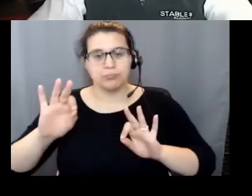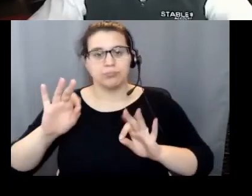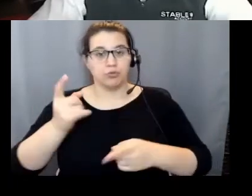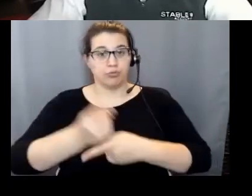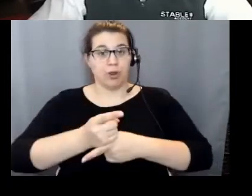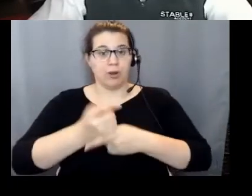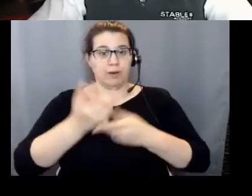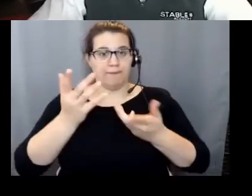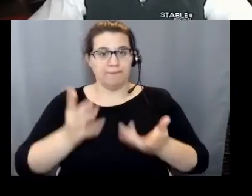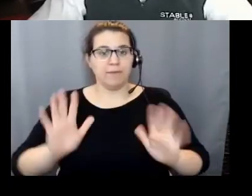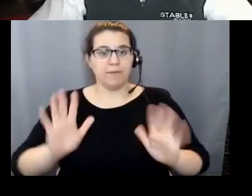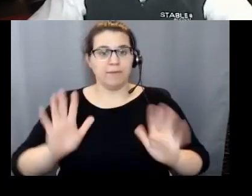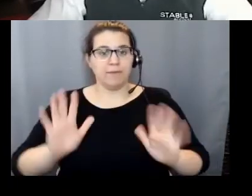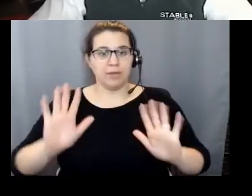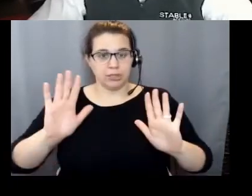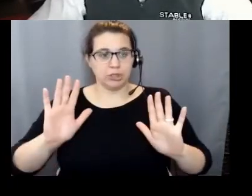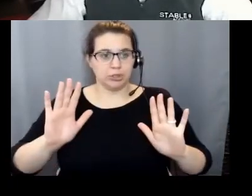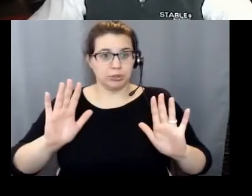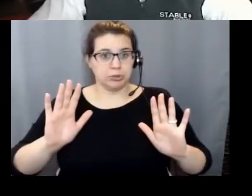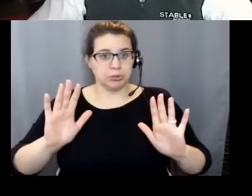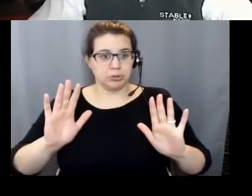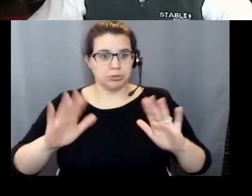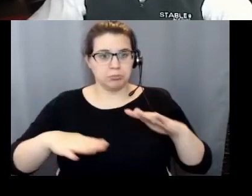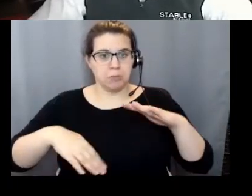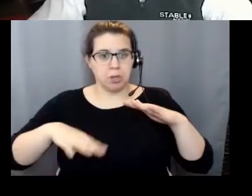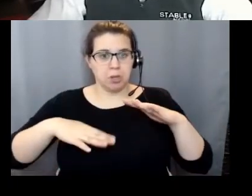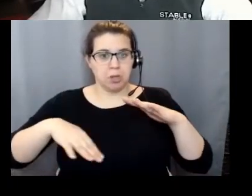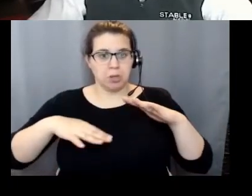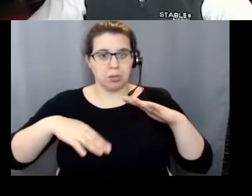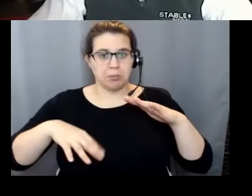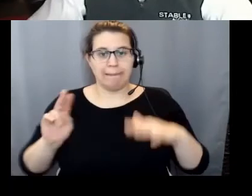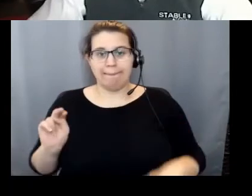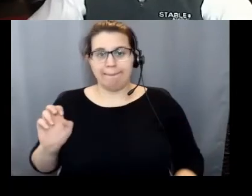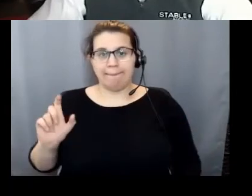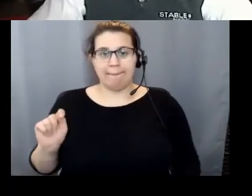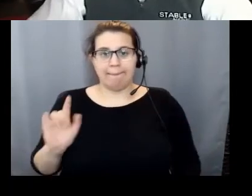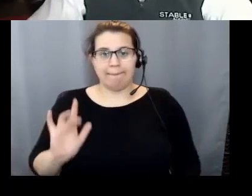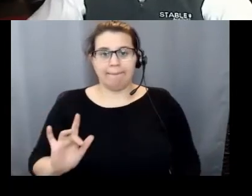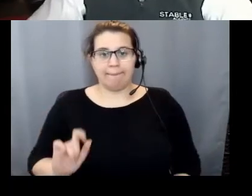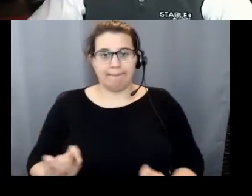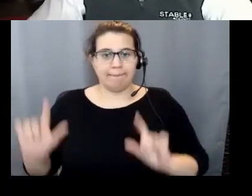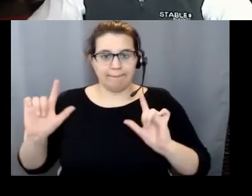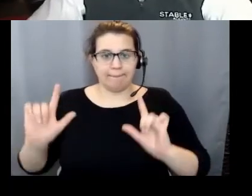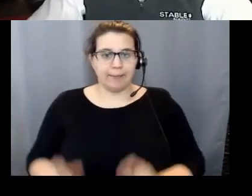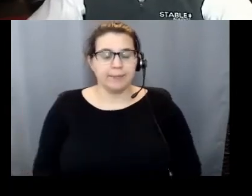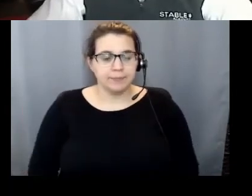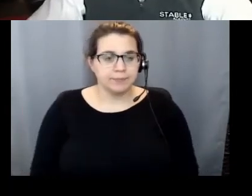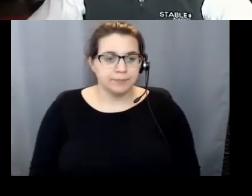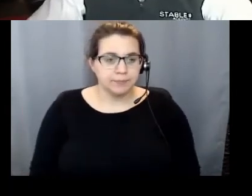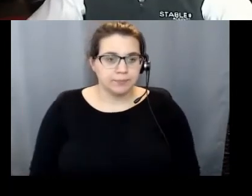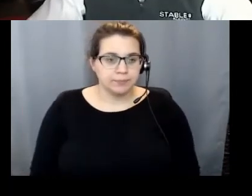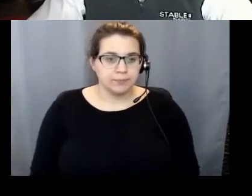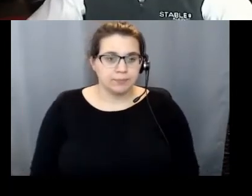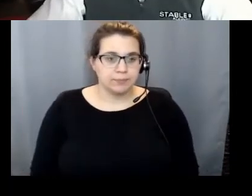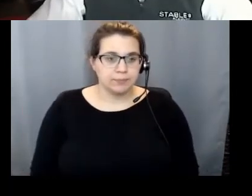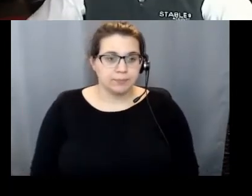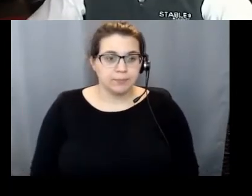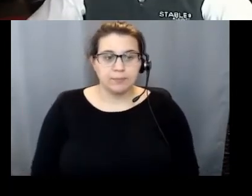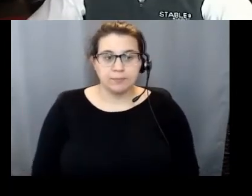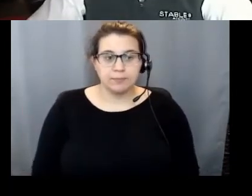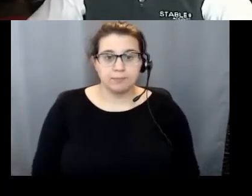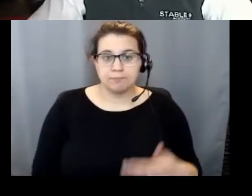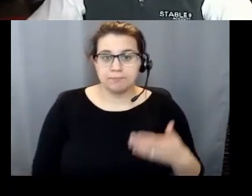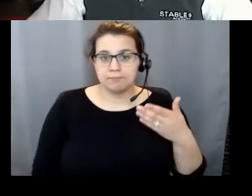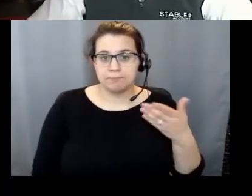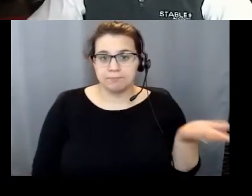at the bottom, which I don't show, you'll have another next button. And the next button will take you